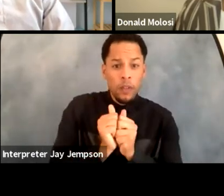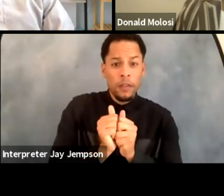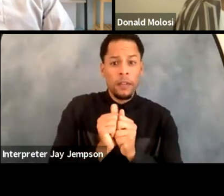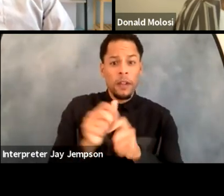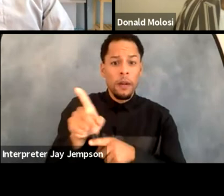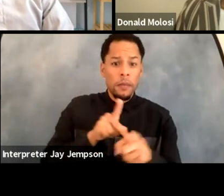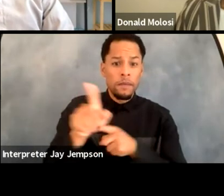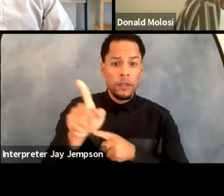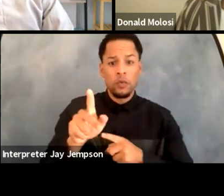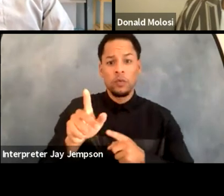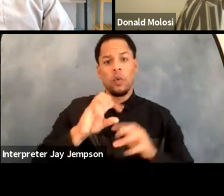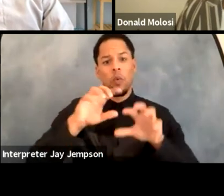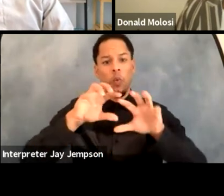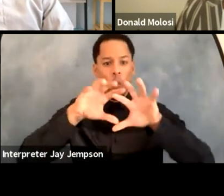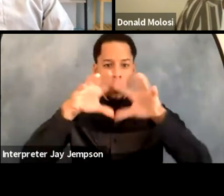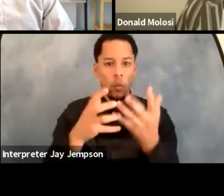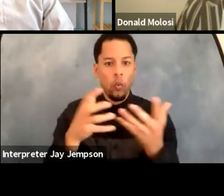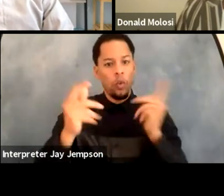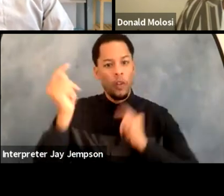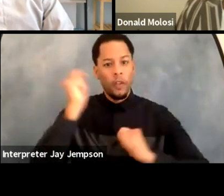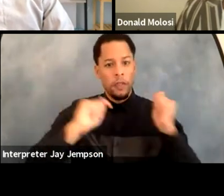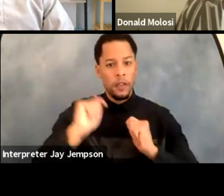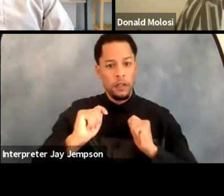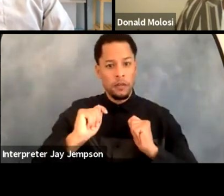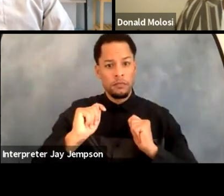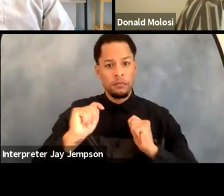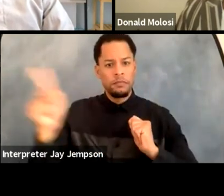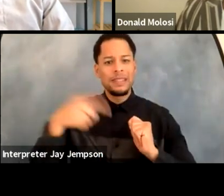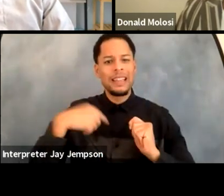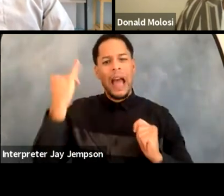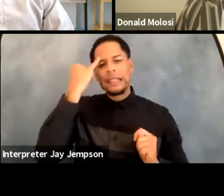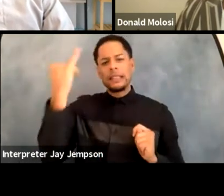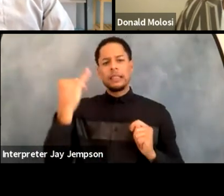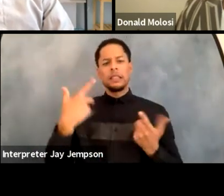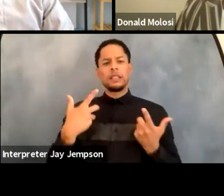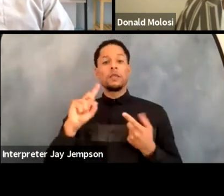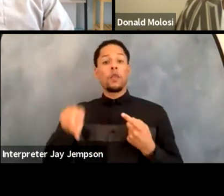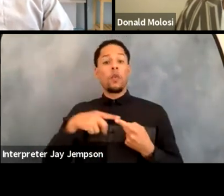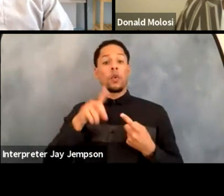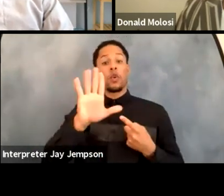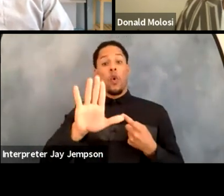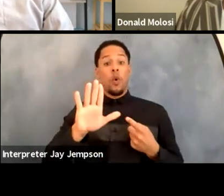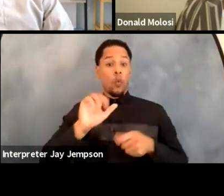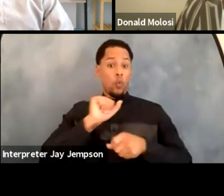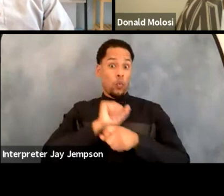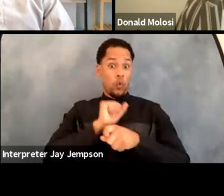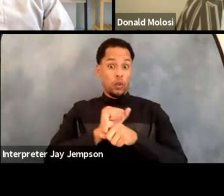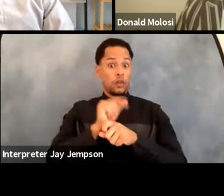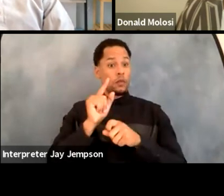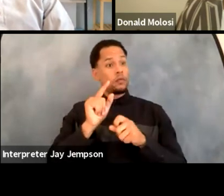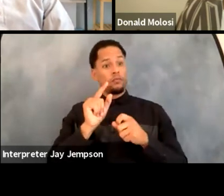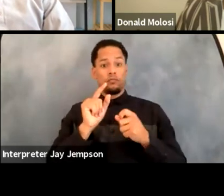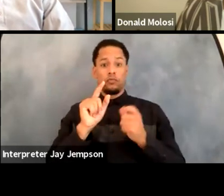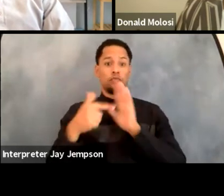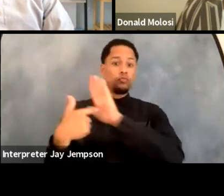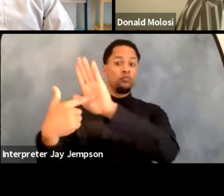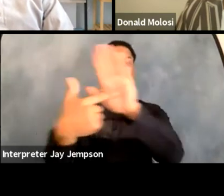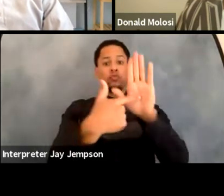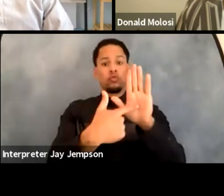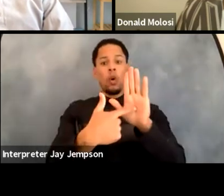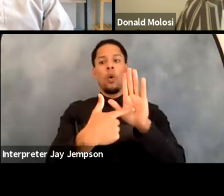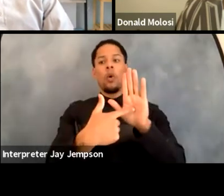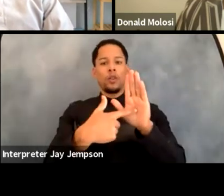of theater, is that in order for your work to be seen, you had to be in those spaces that, you know, were colonized and we know